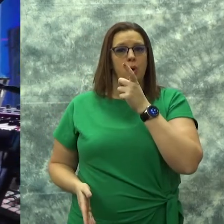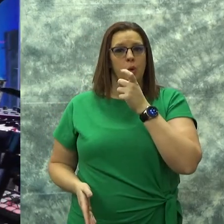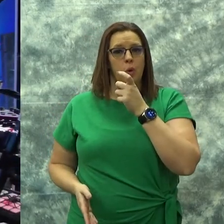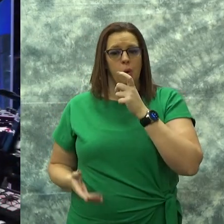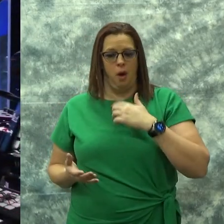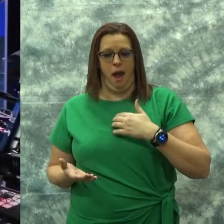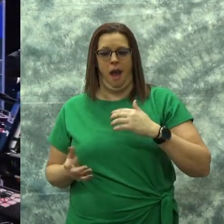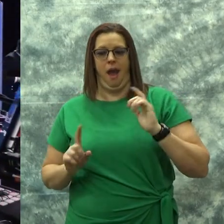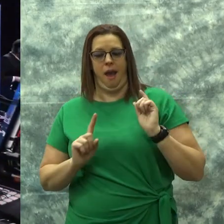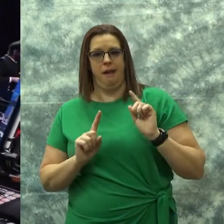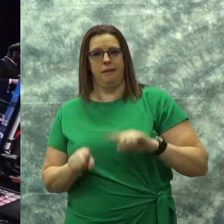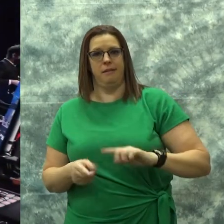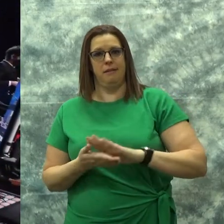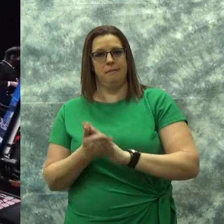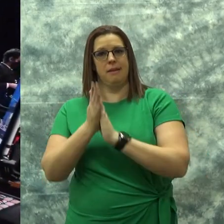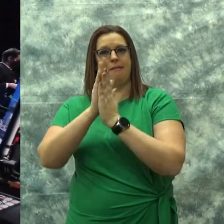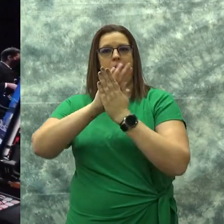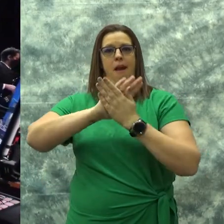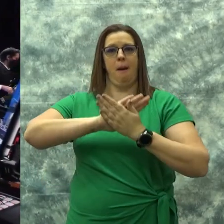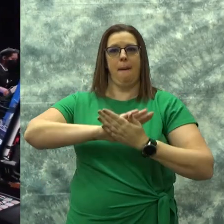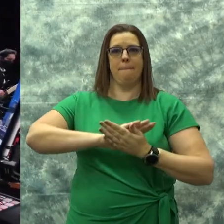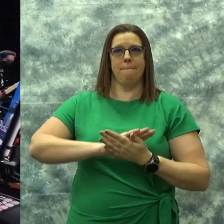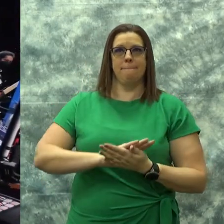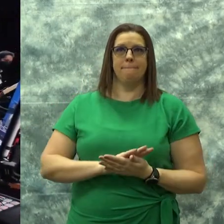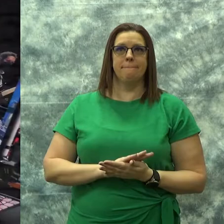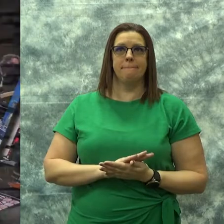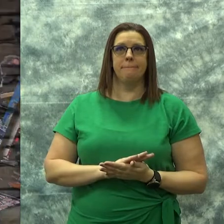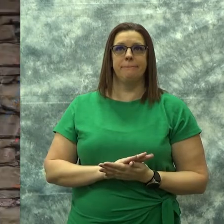truth of who I came here to be.